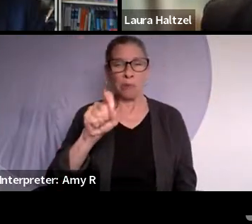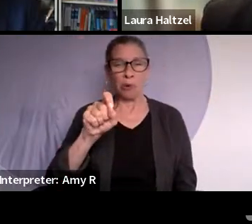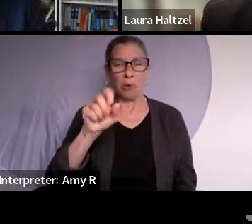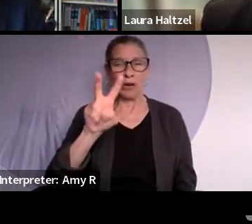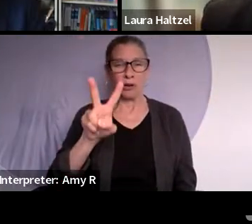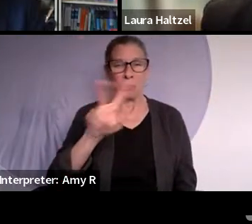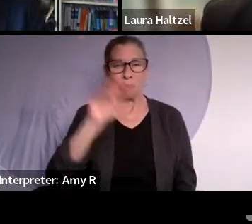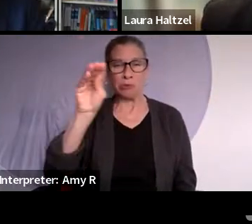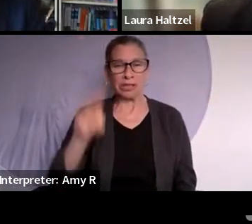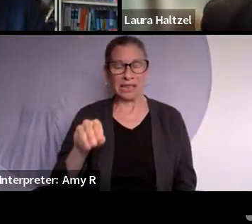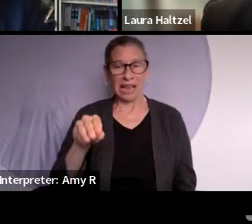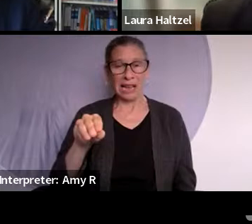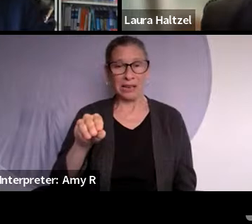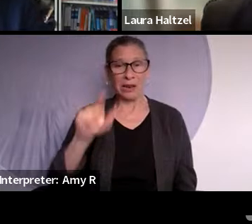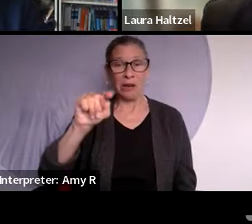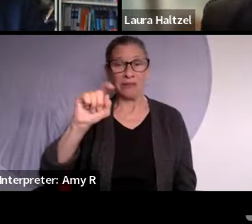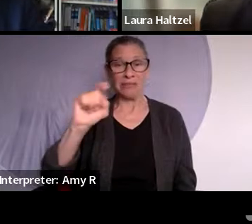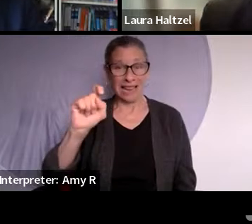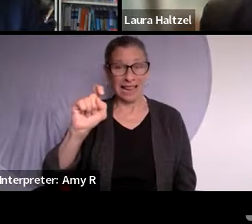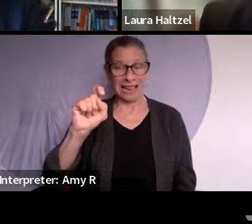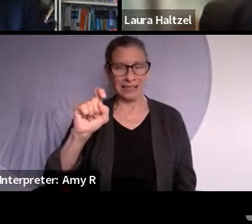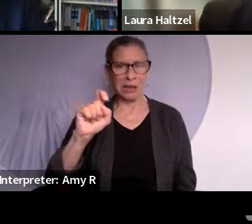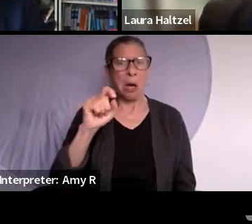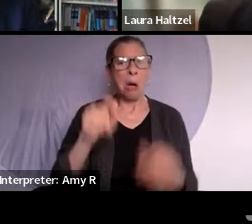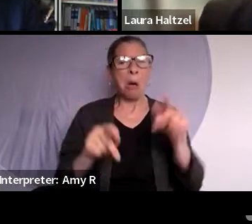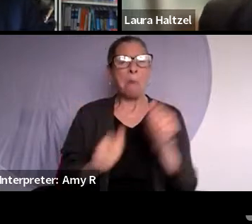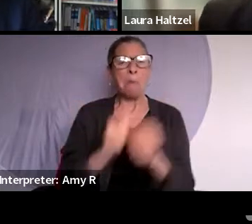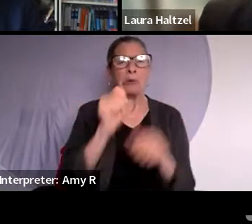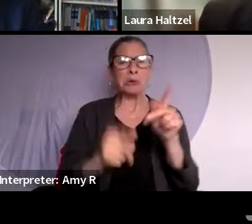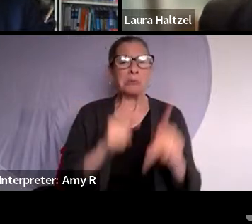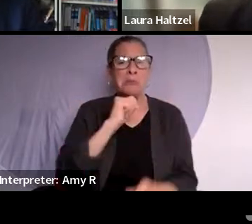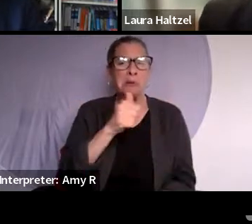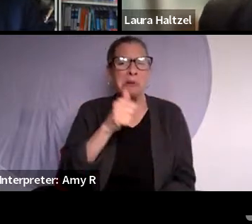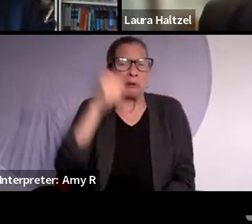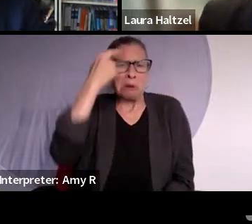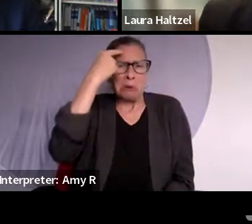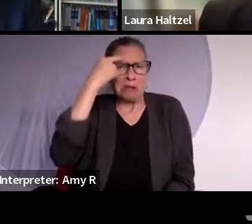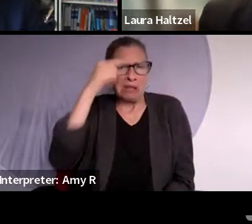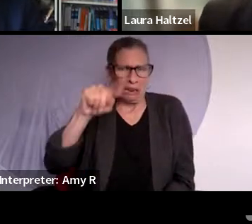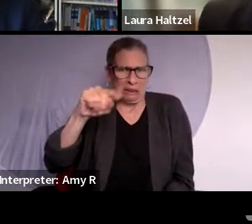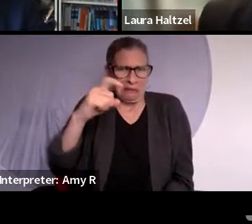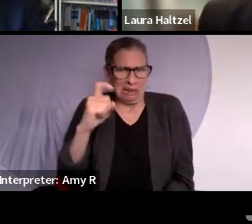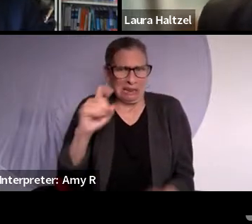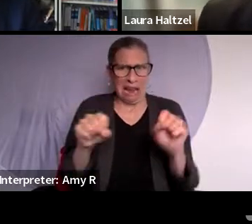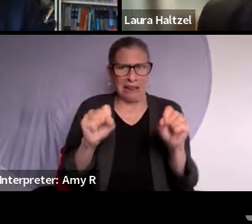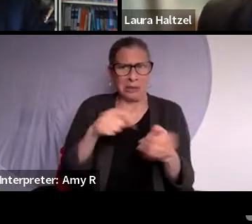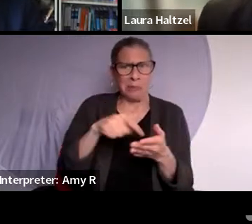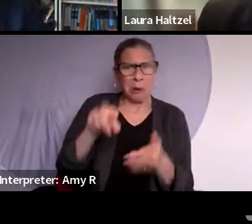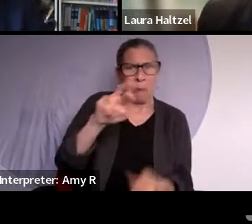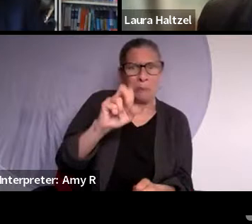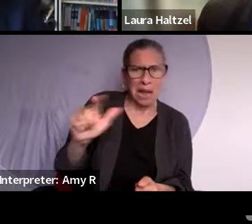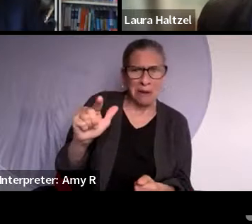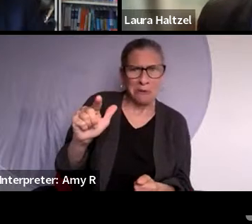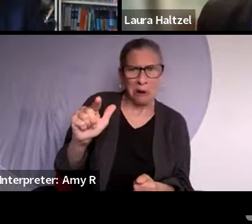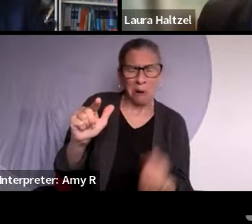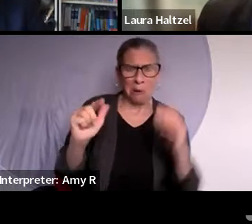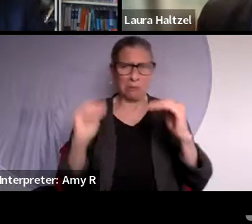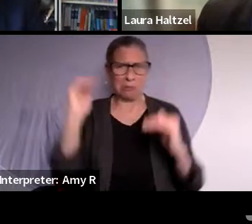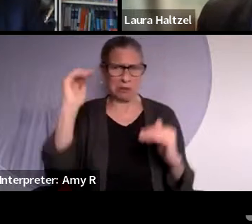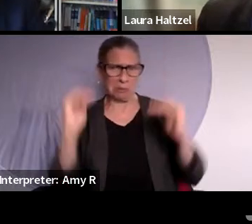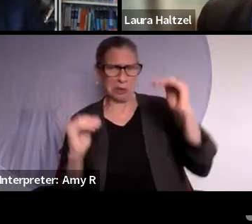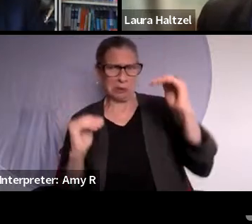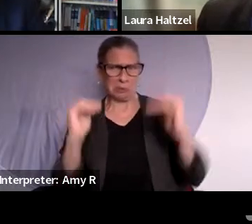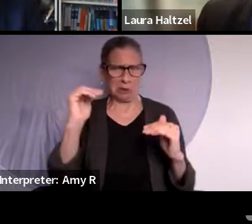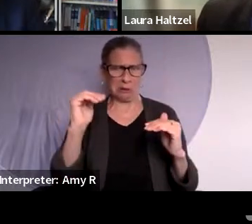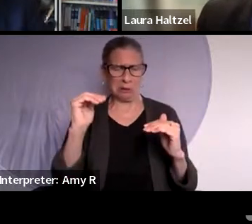go around their lives thinking about what taxable payroll is and whether 4.2% is a lot or a little of it. So Jason, I